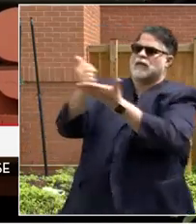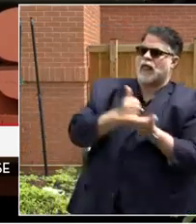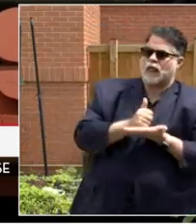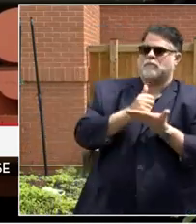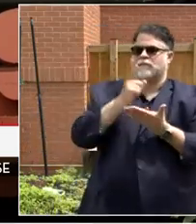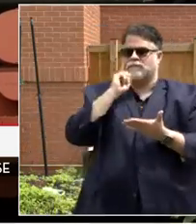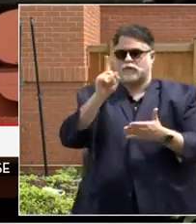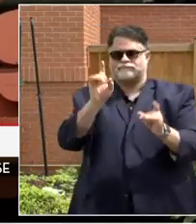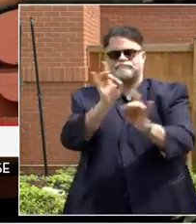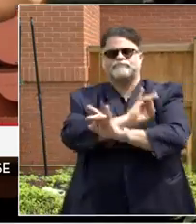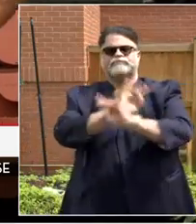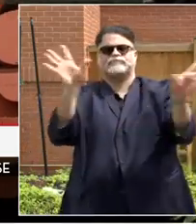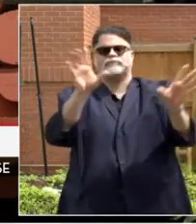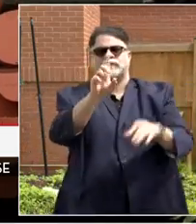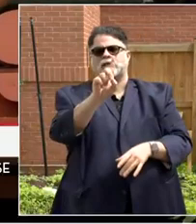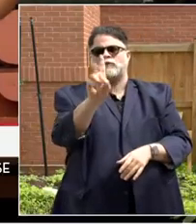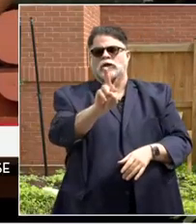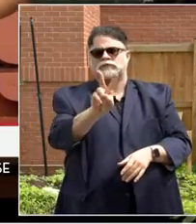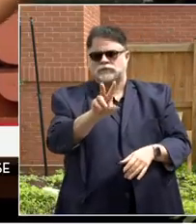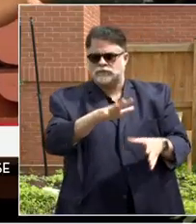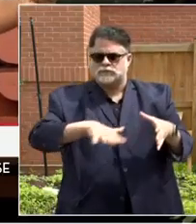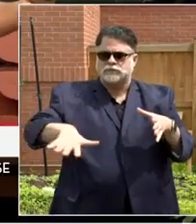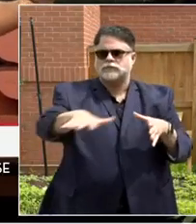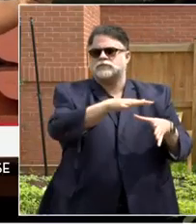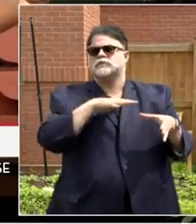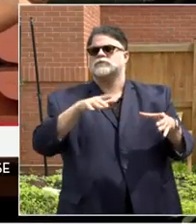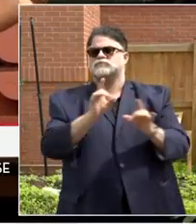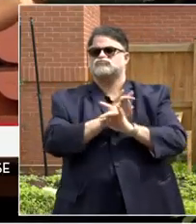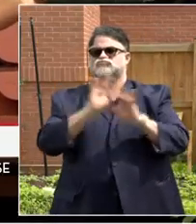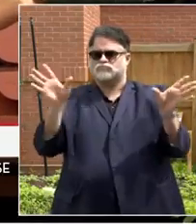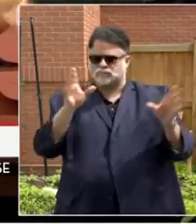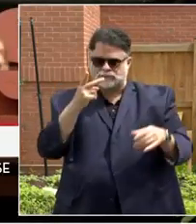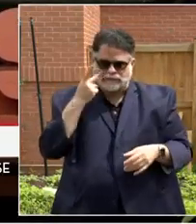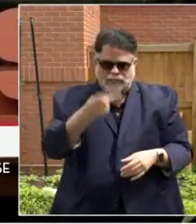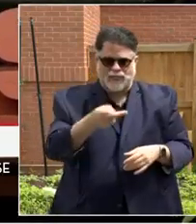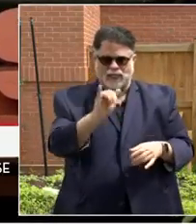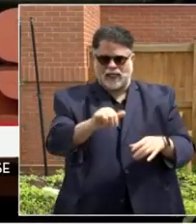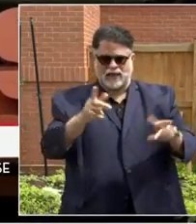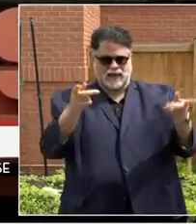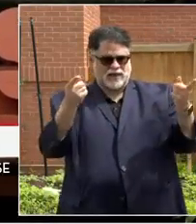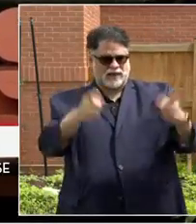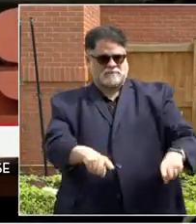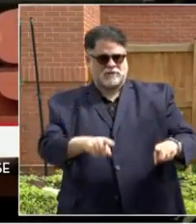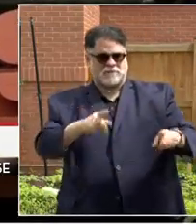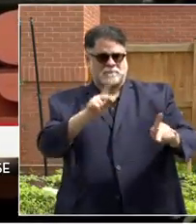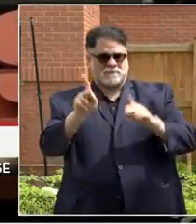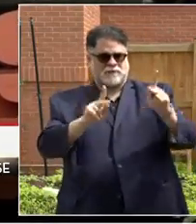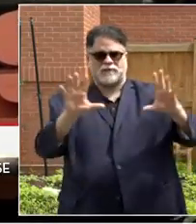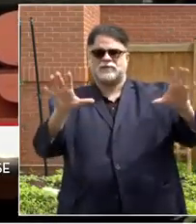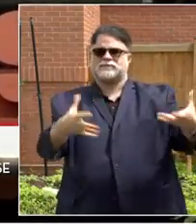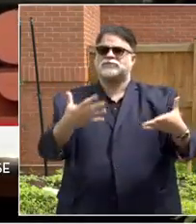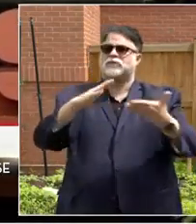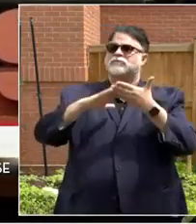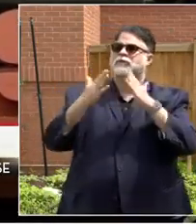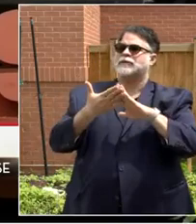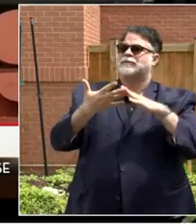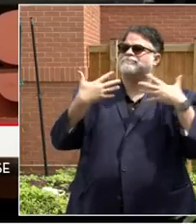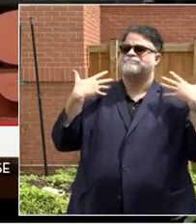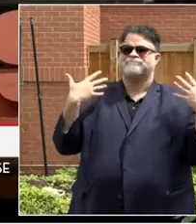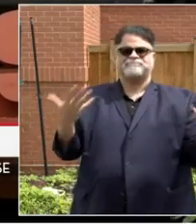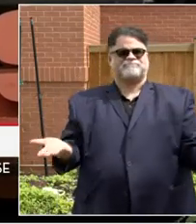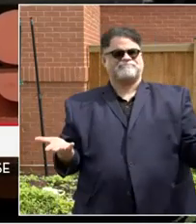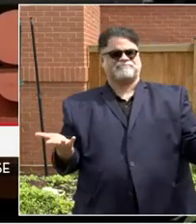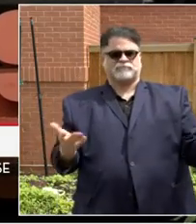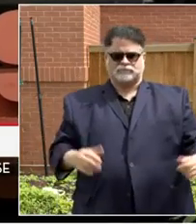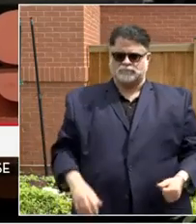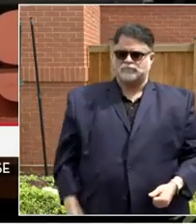got to keep it real, right? It's people out here who have seen this work happen. So without further ado, I just want to thank you for coming and let people